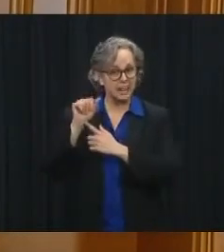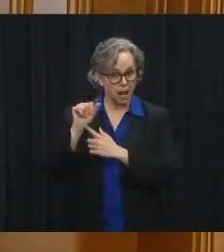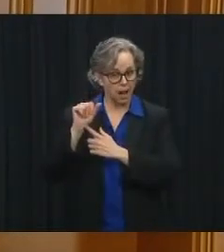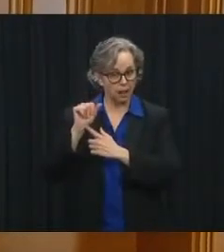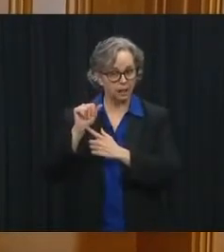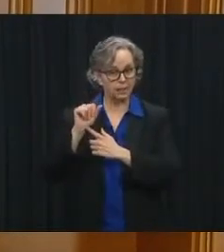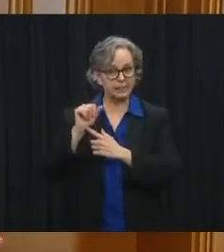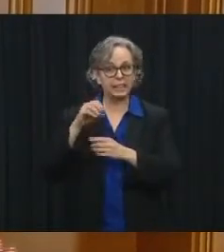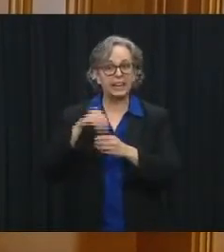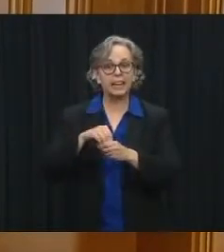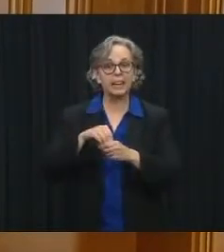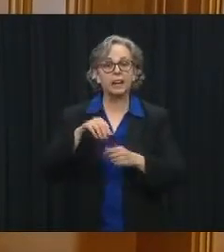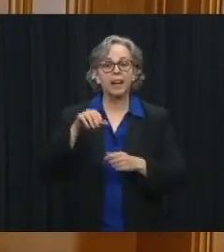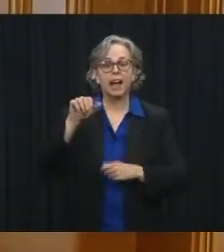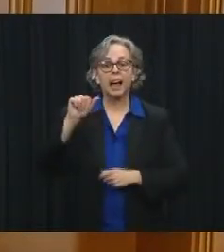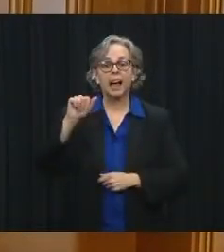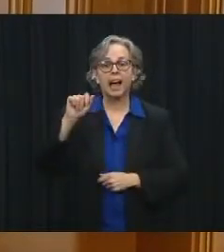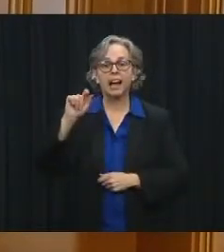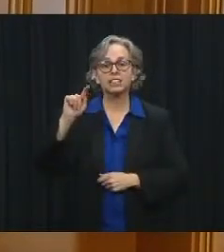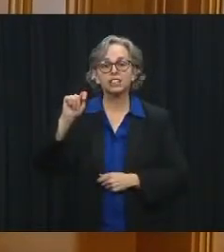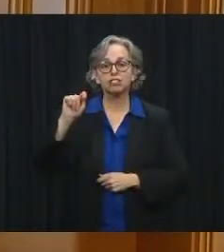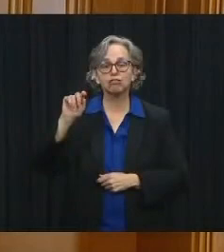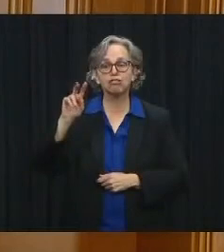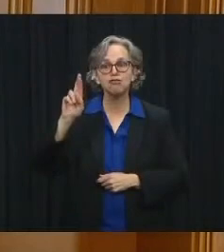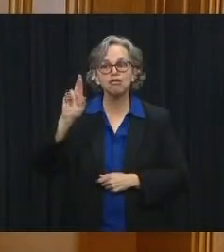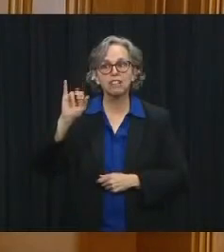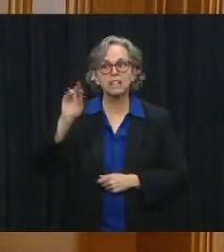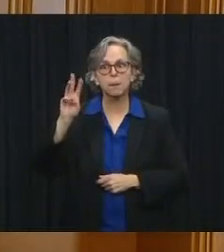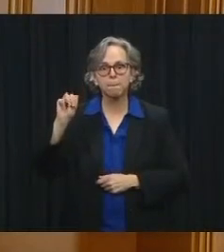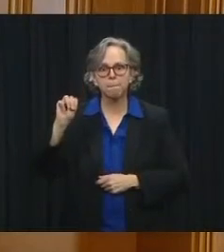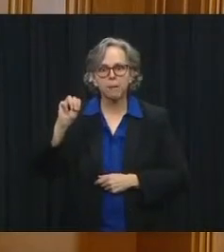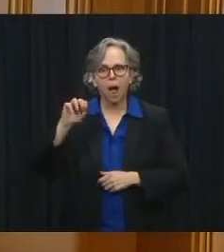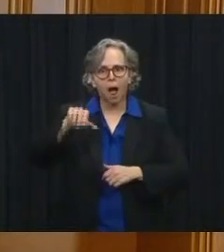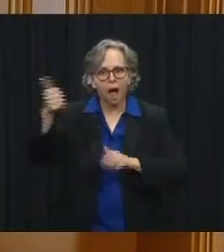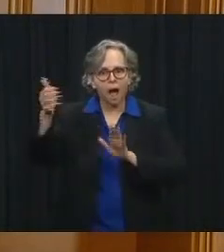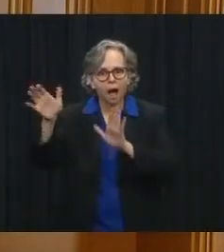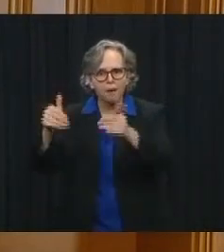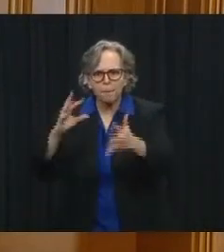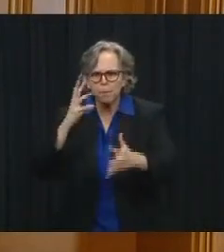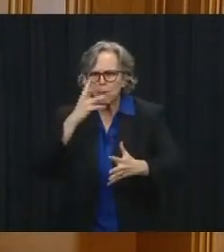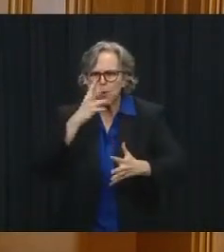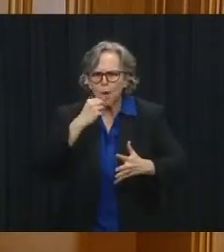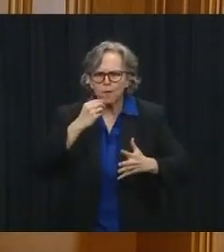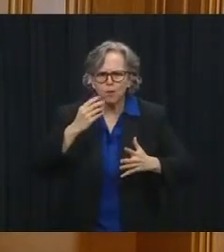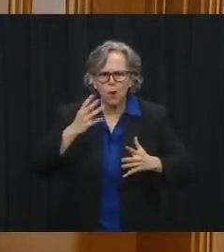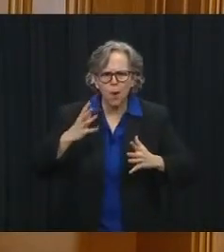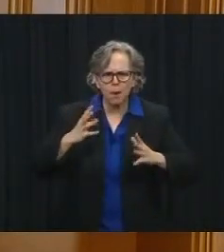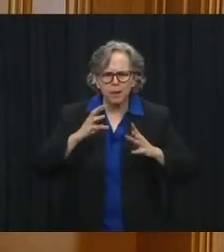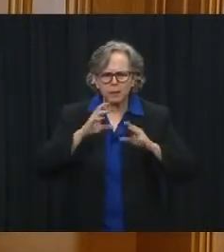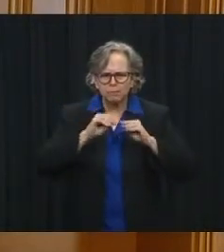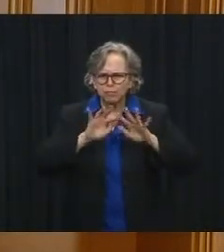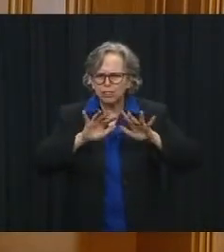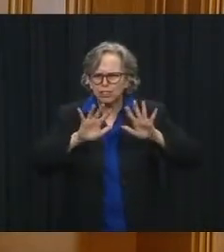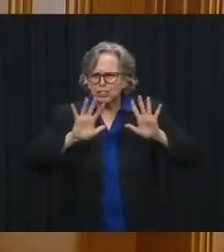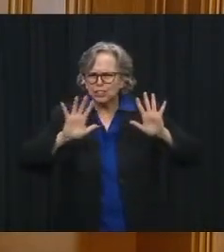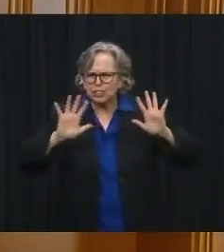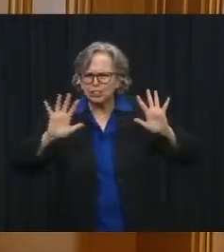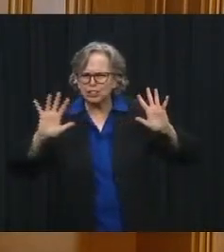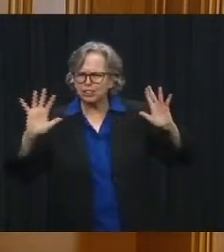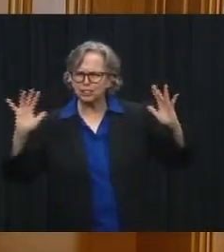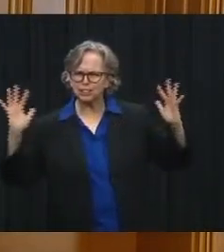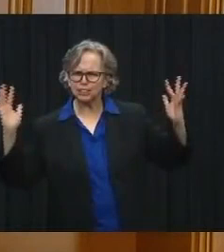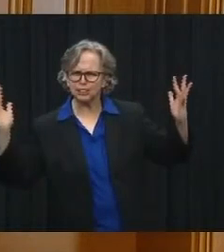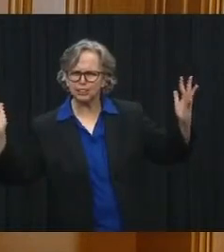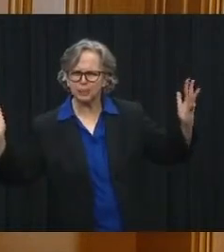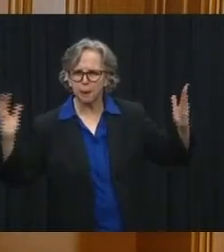the atrium is a big, beautiful room, and so they're all spread out, so they have more opportunity to